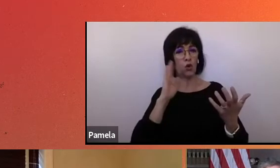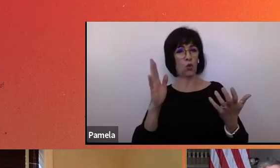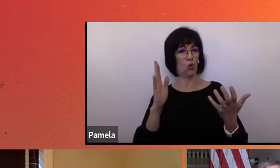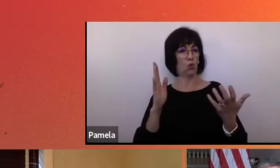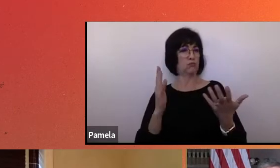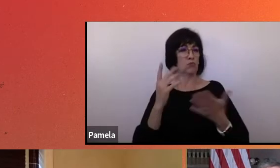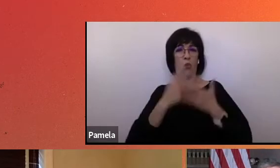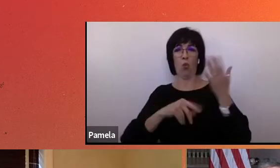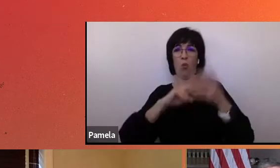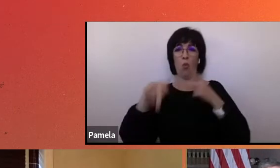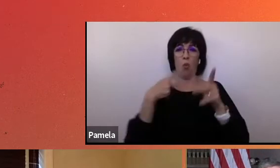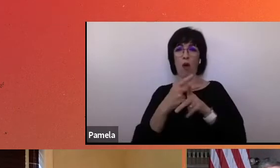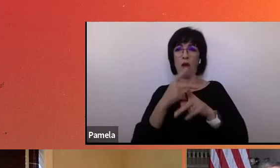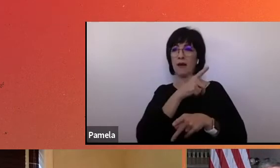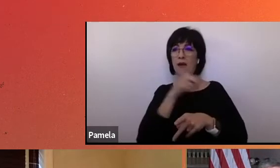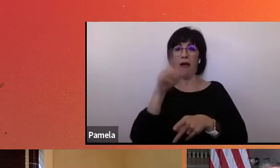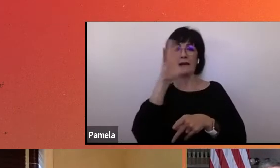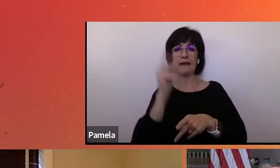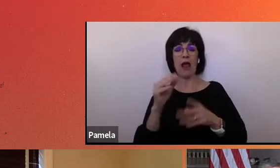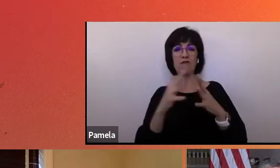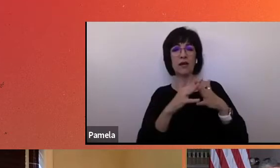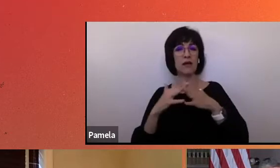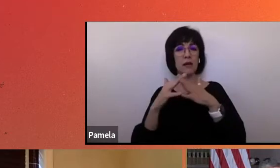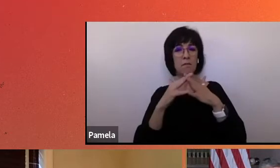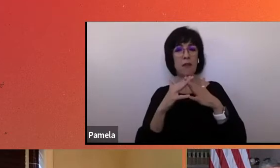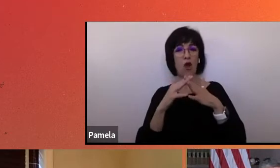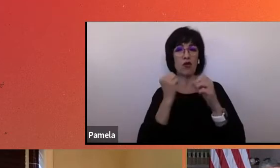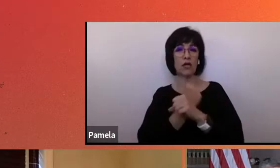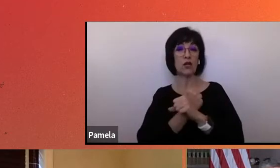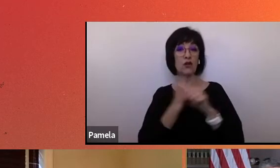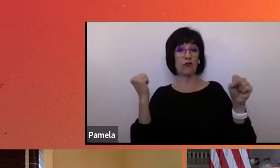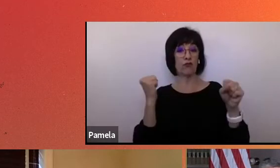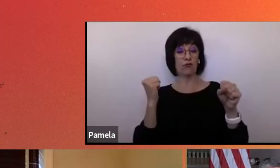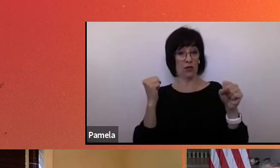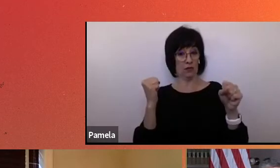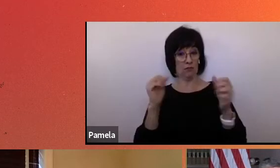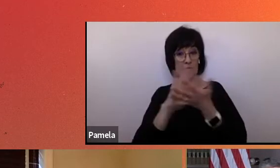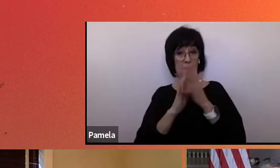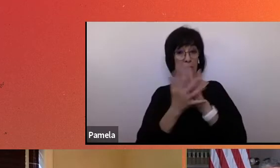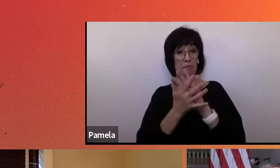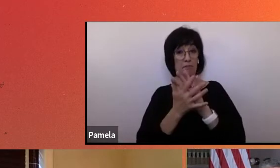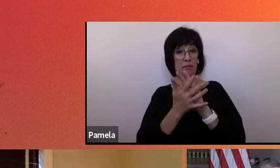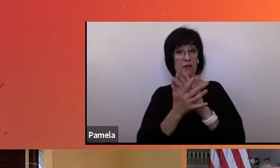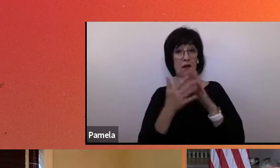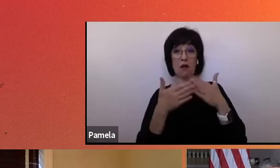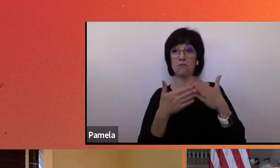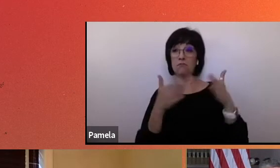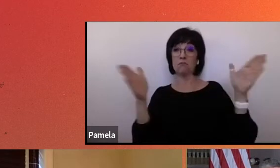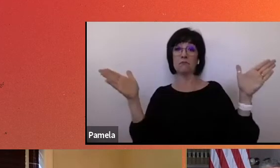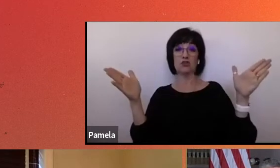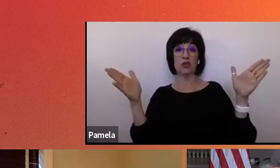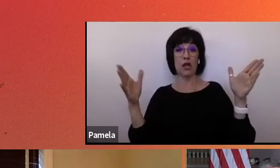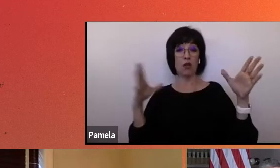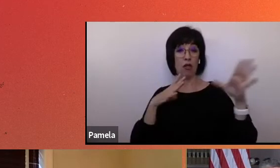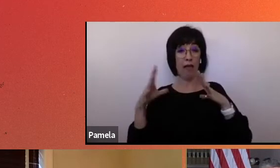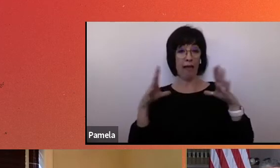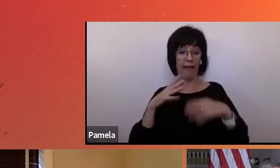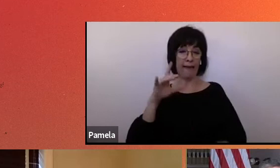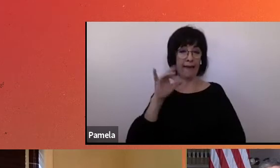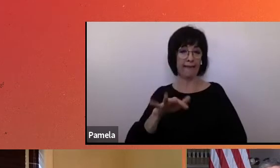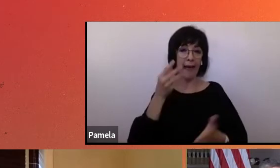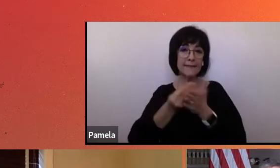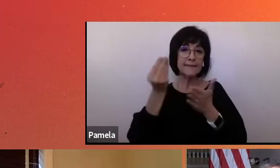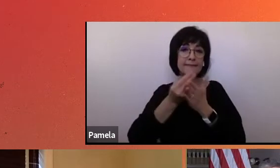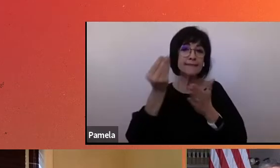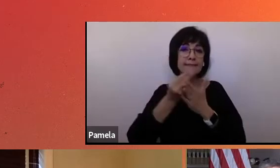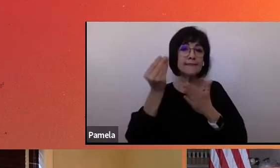African-American freedoms, you know, once it becomes a major holiday, and, you know, the consumerism that could potentially come with that, will it shift